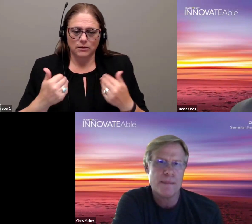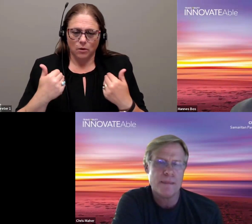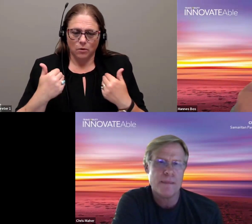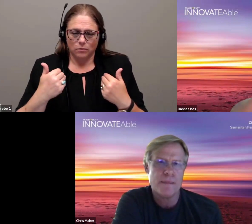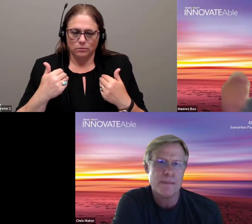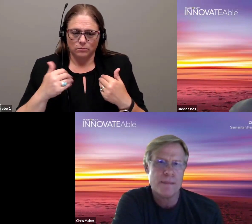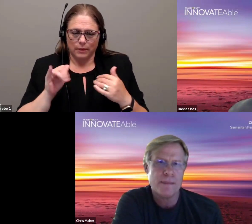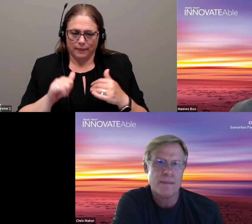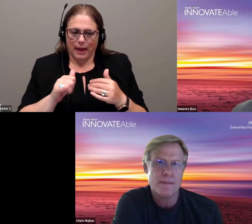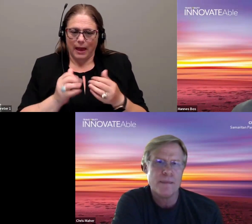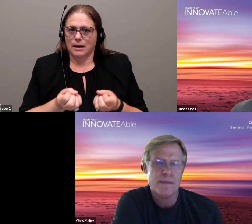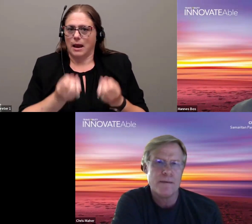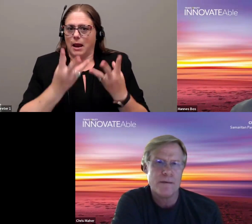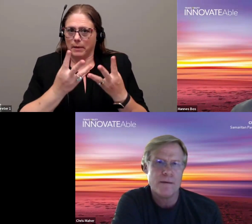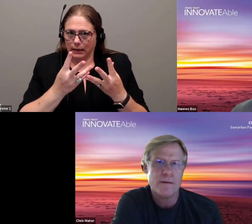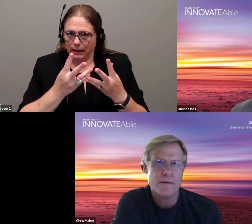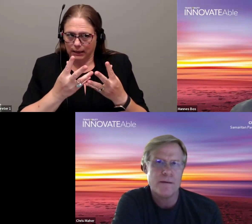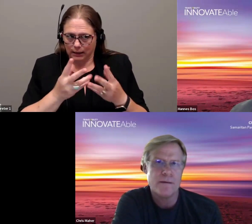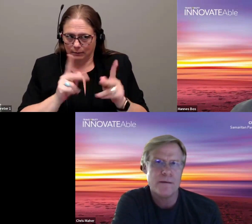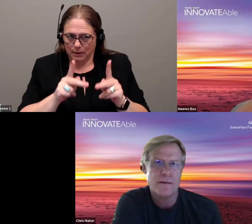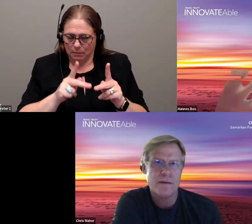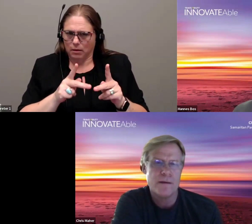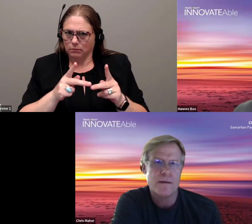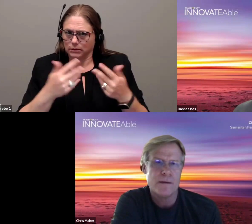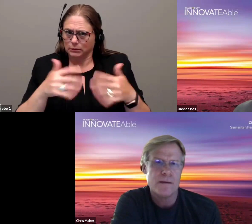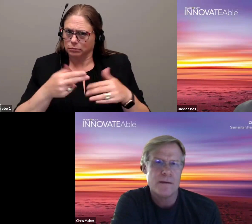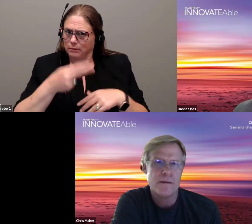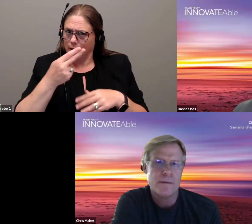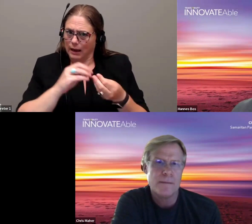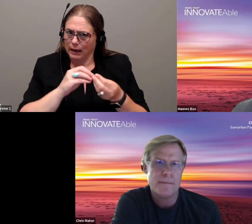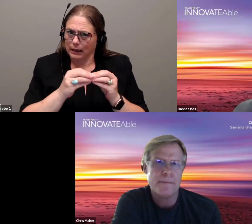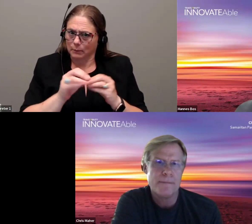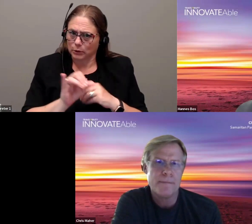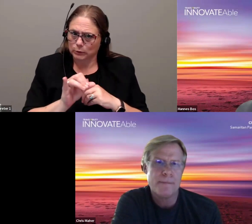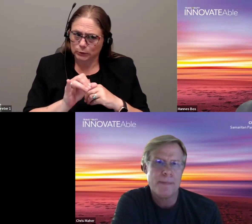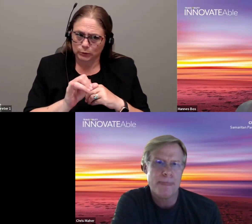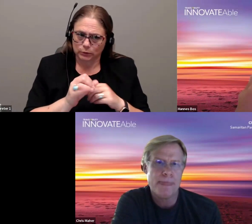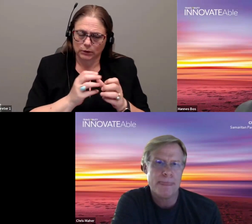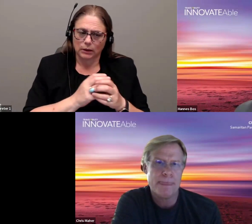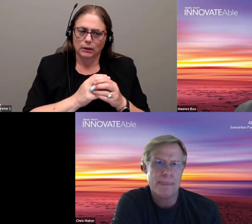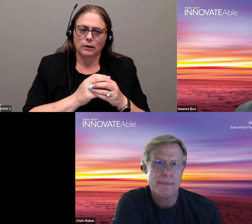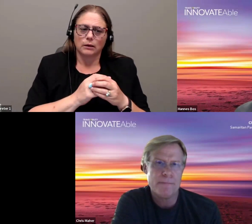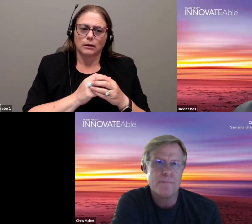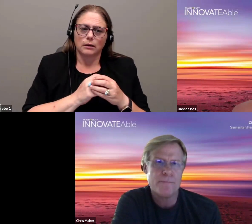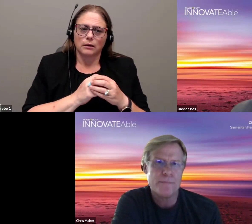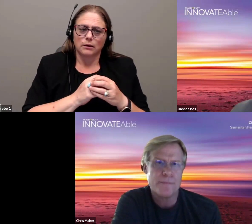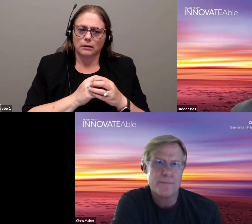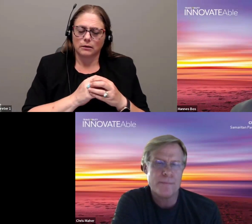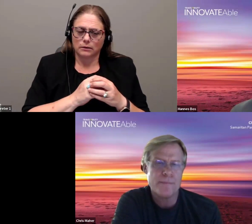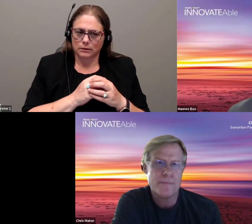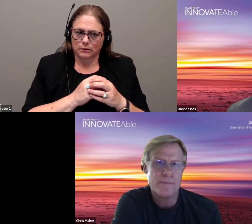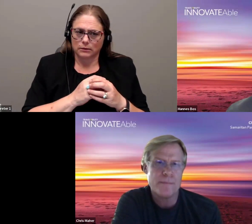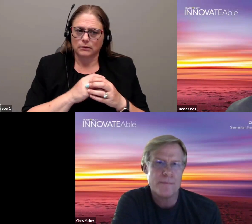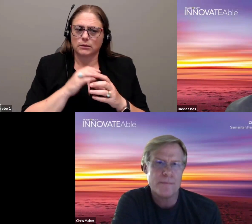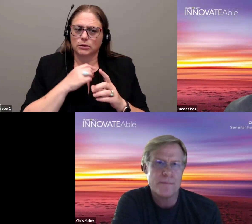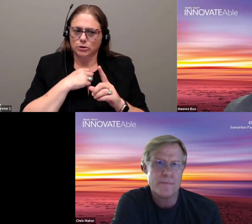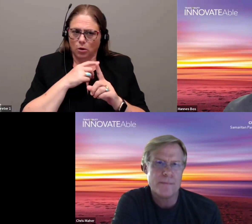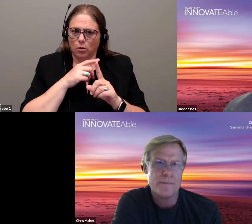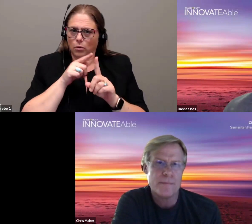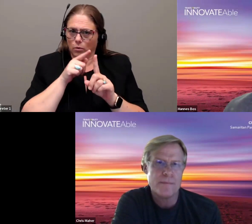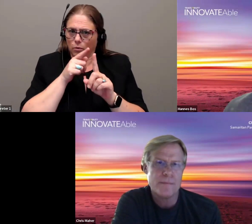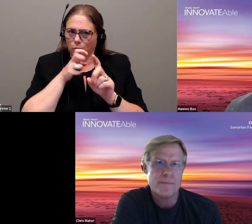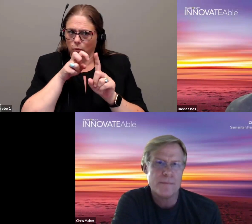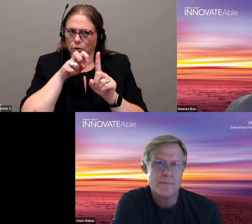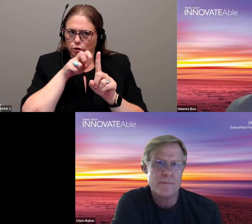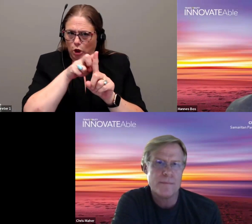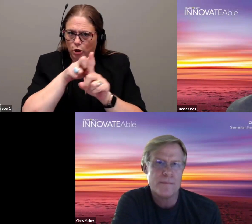that really need that disability room. And so in the group that I just mentioned, we also target, and those can really be powered by the traditional